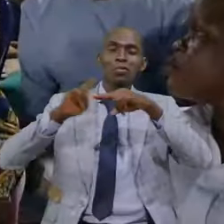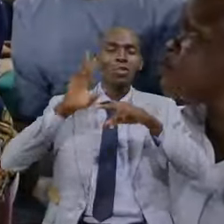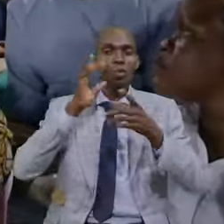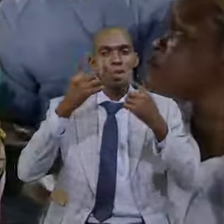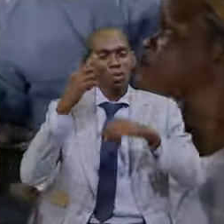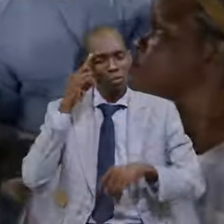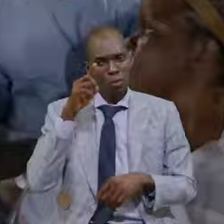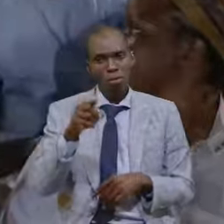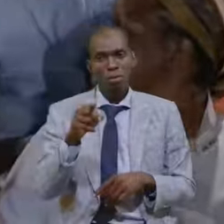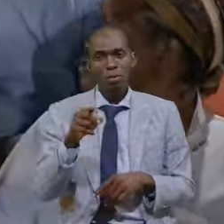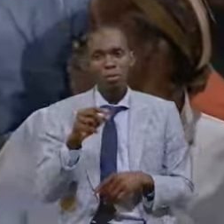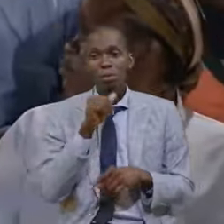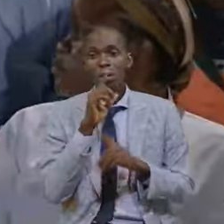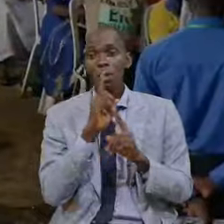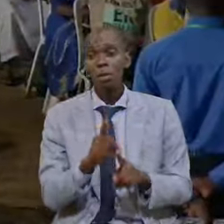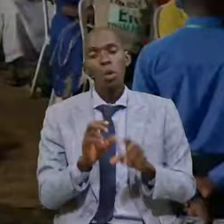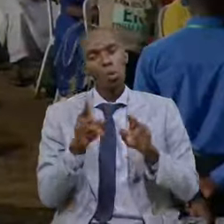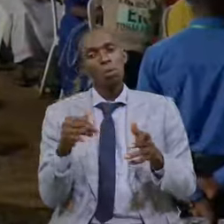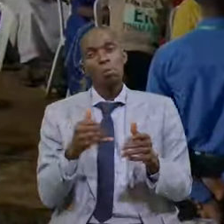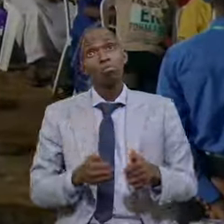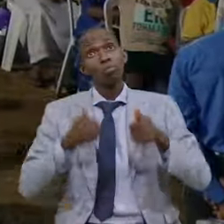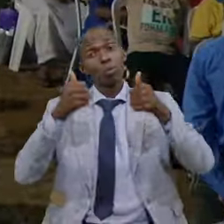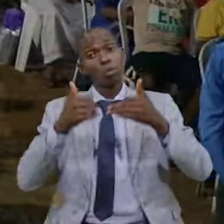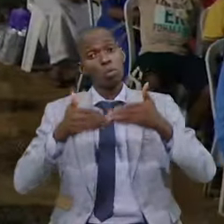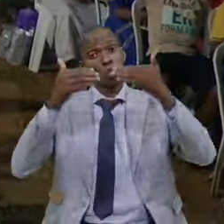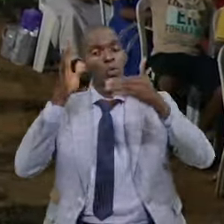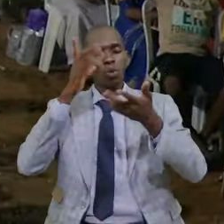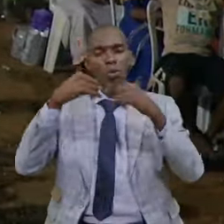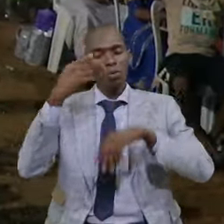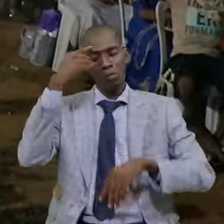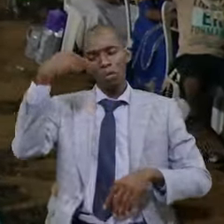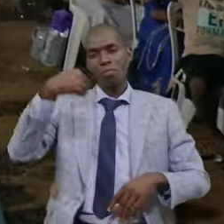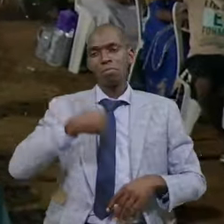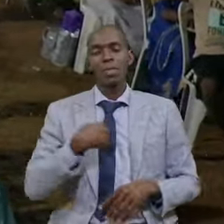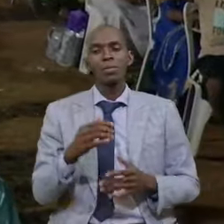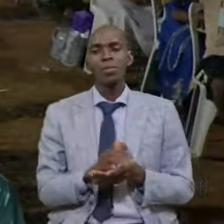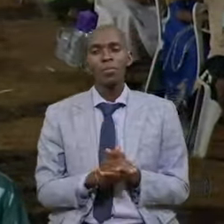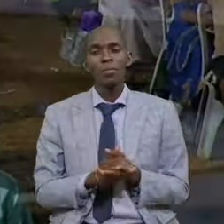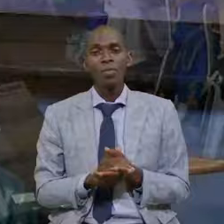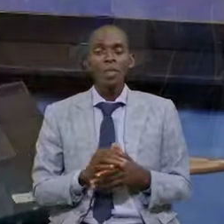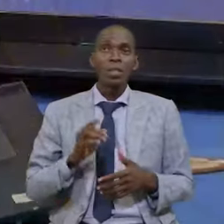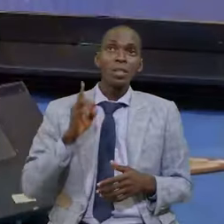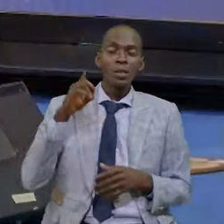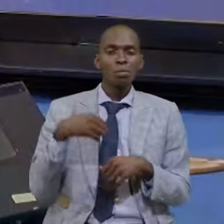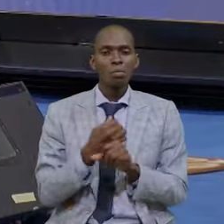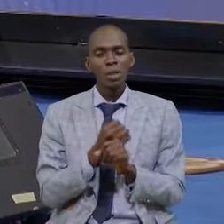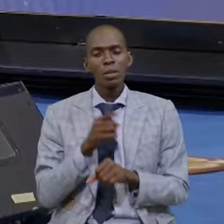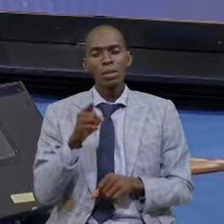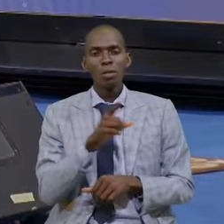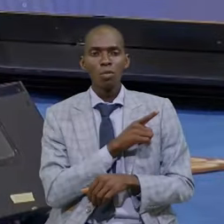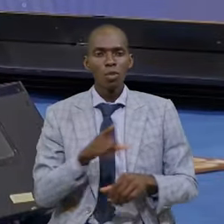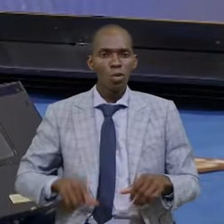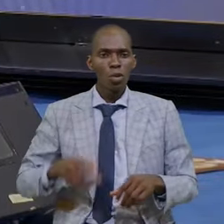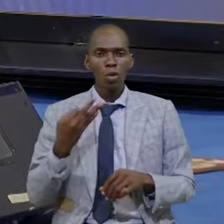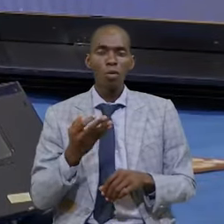right, it will come for me. He made him Lord of his house and